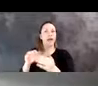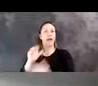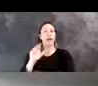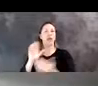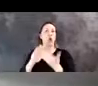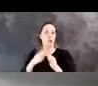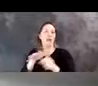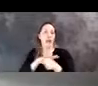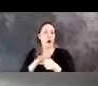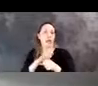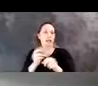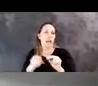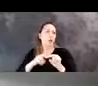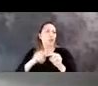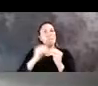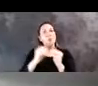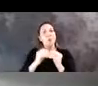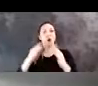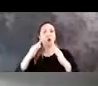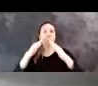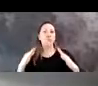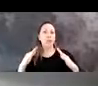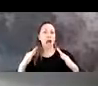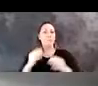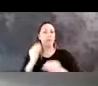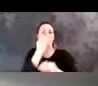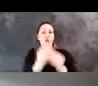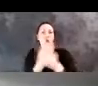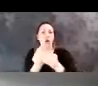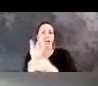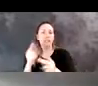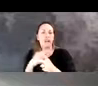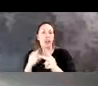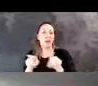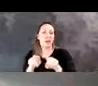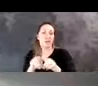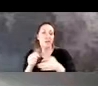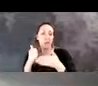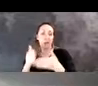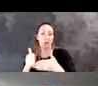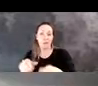increasing rooftop gardens, which also helps to minimize the effects of urban heat islands.